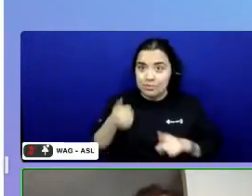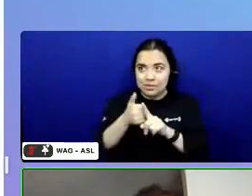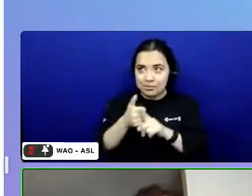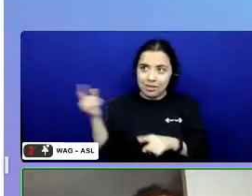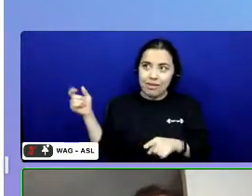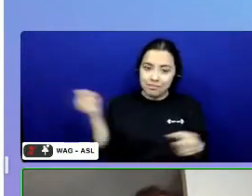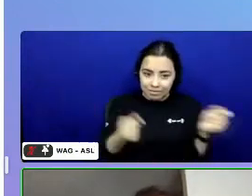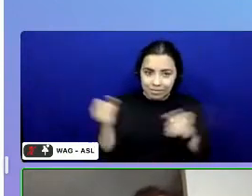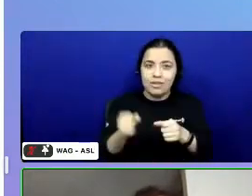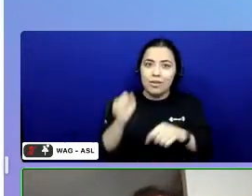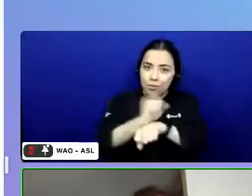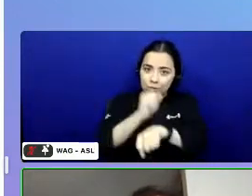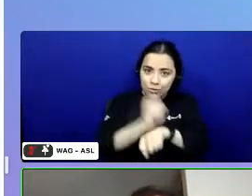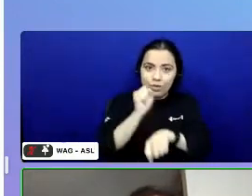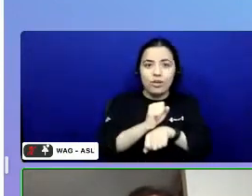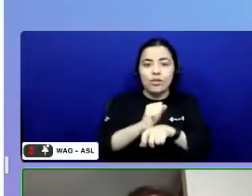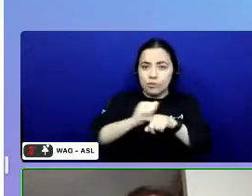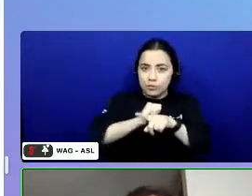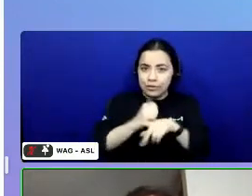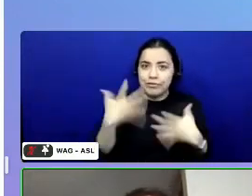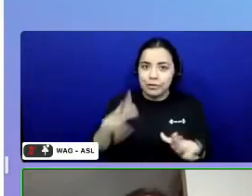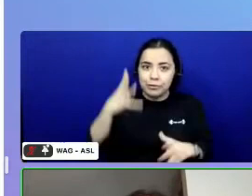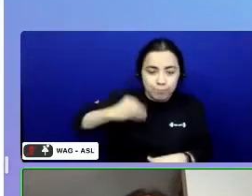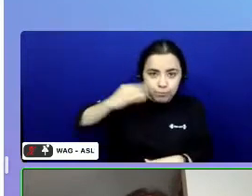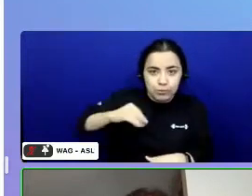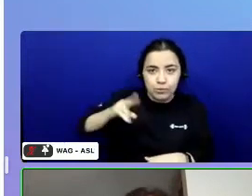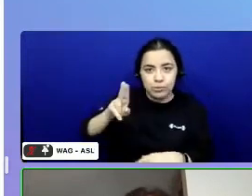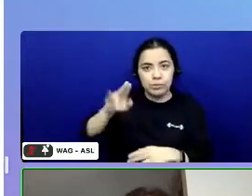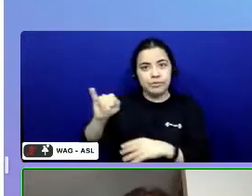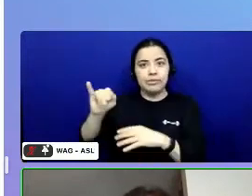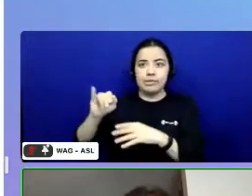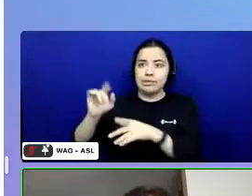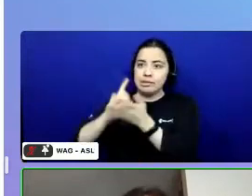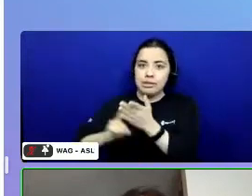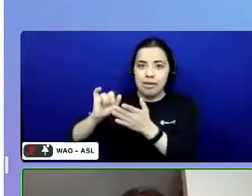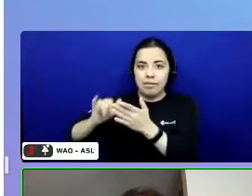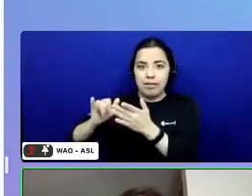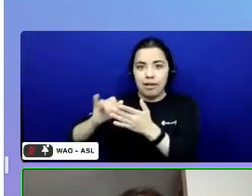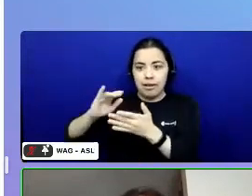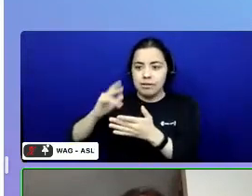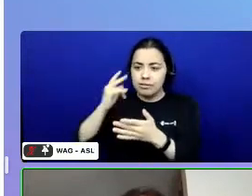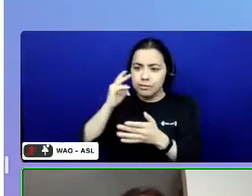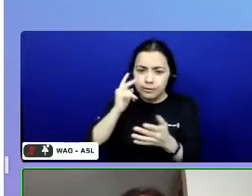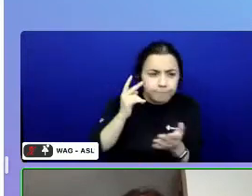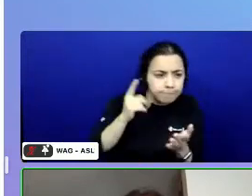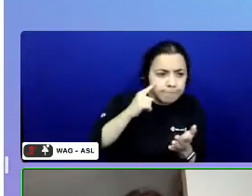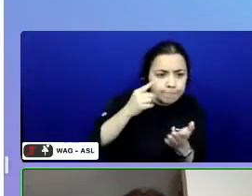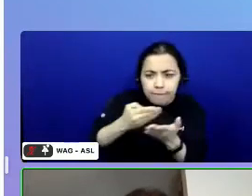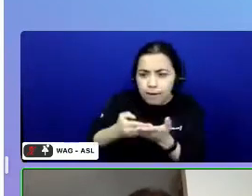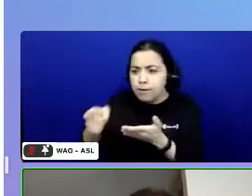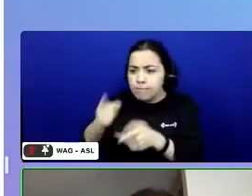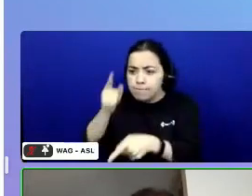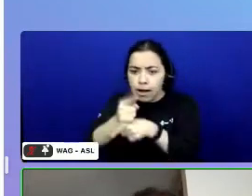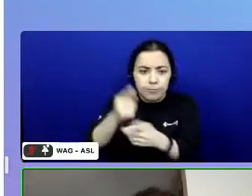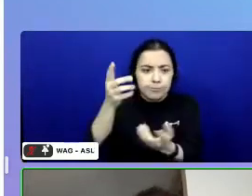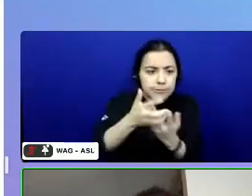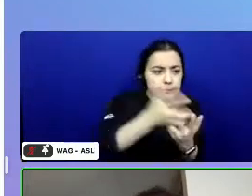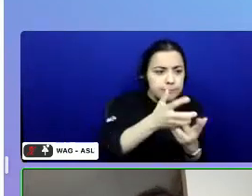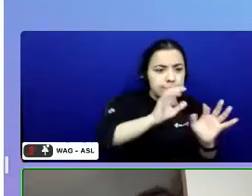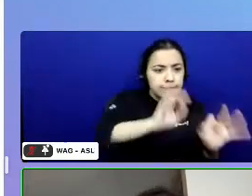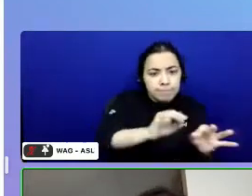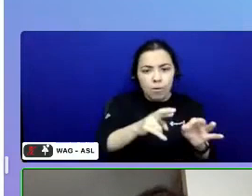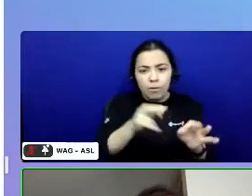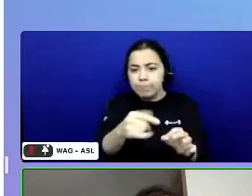are trained on user interface design patterns to verify the accuracy and integrity of our data. They make sure that what